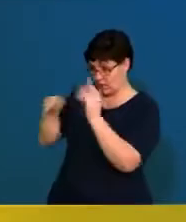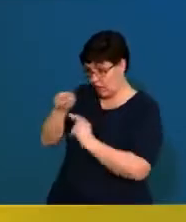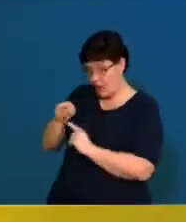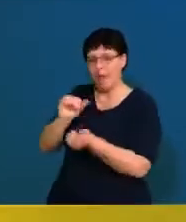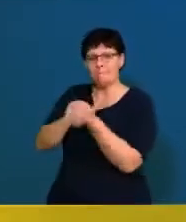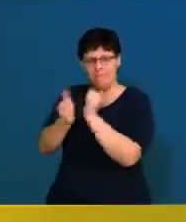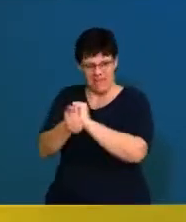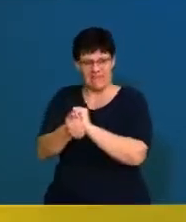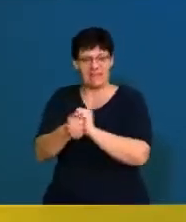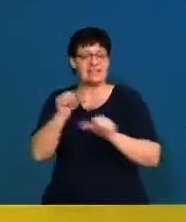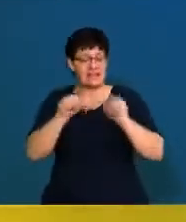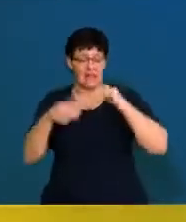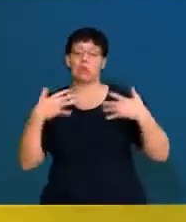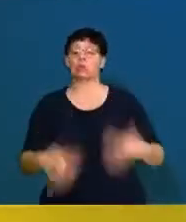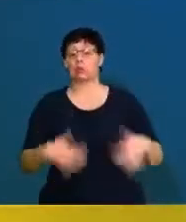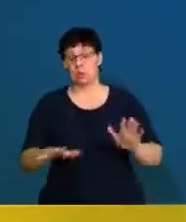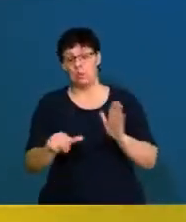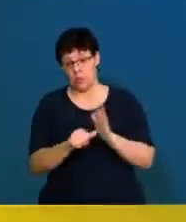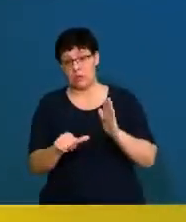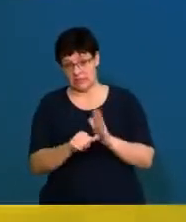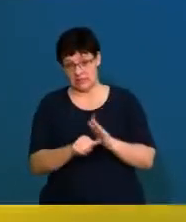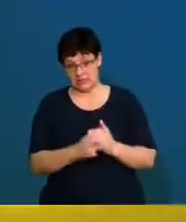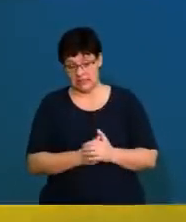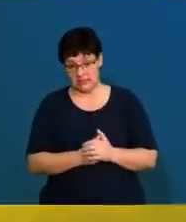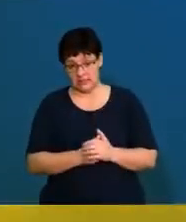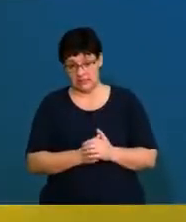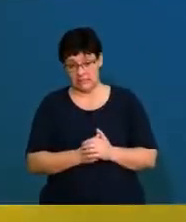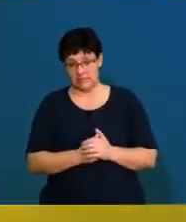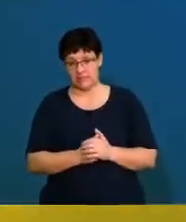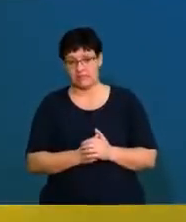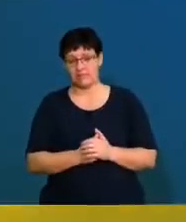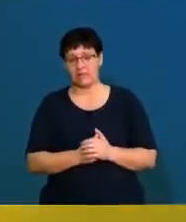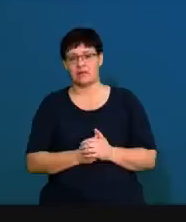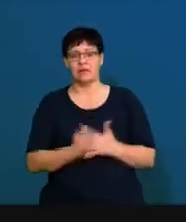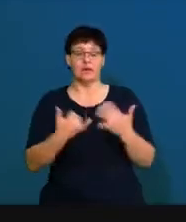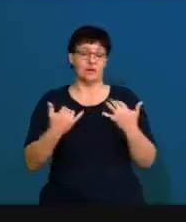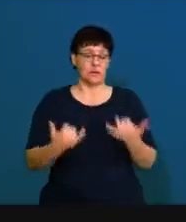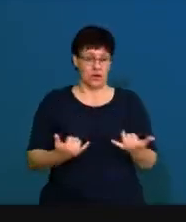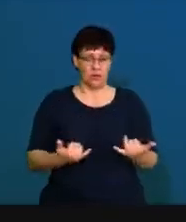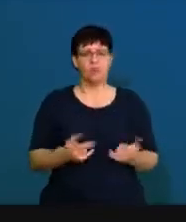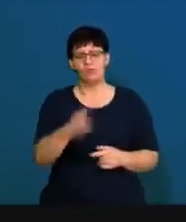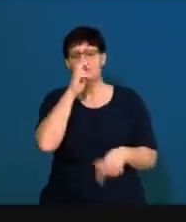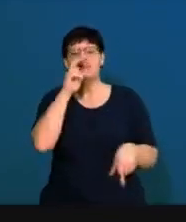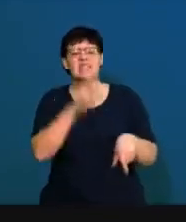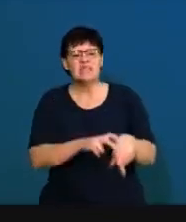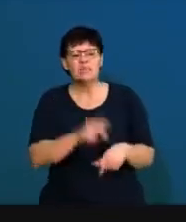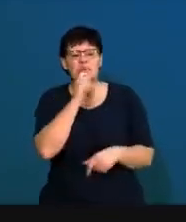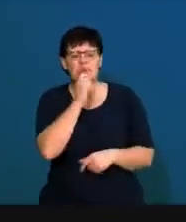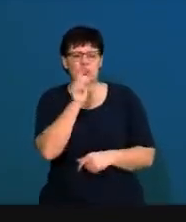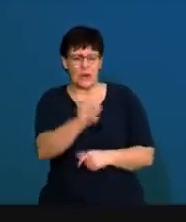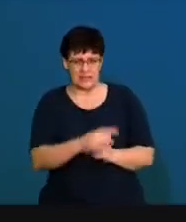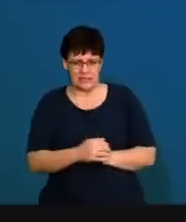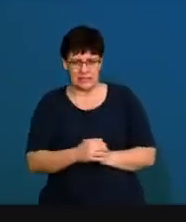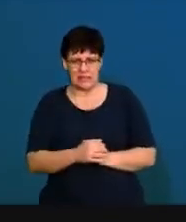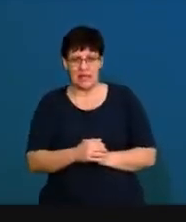in science is a very key component of our topic, okay? Now, you also need to use the